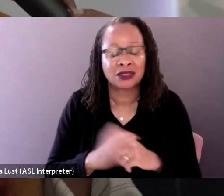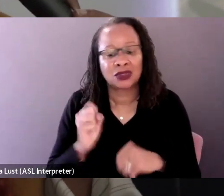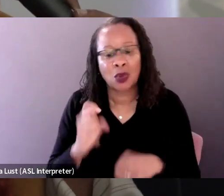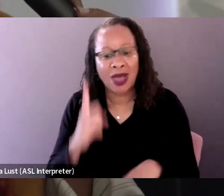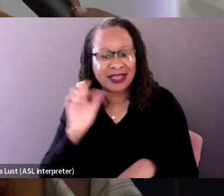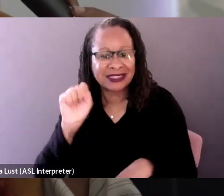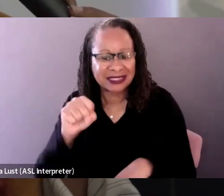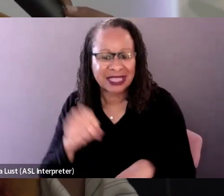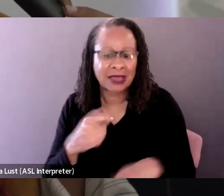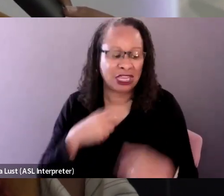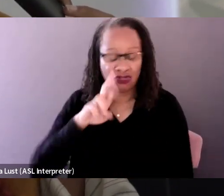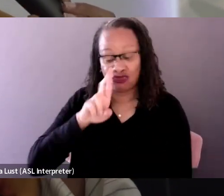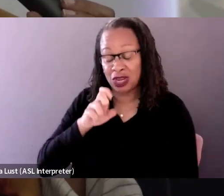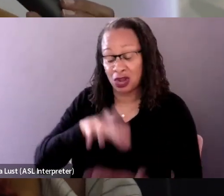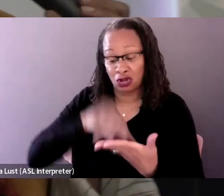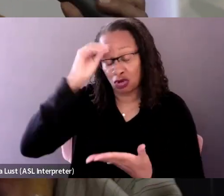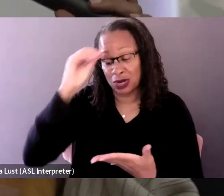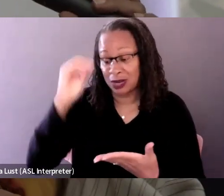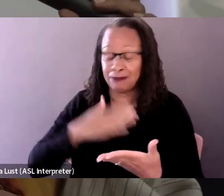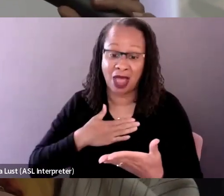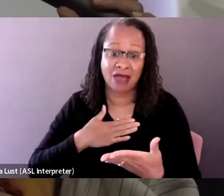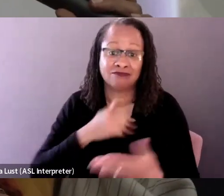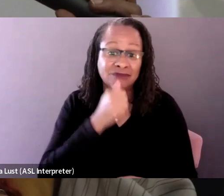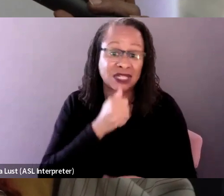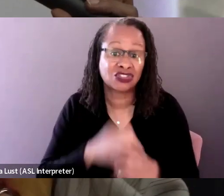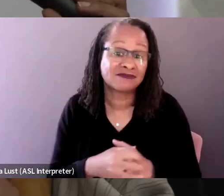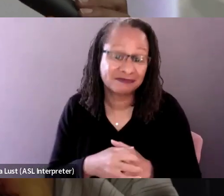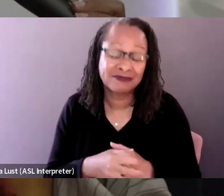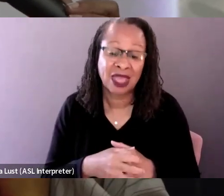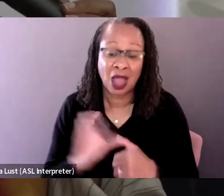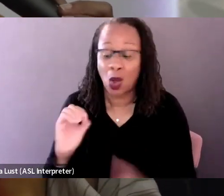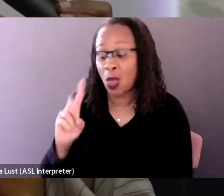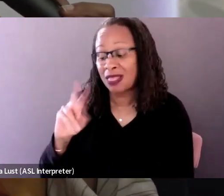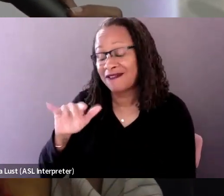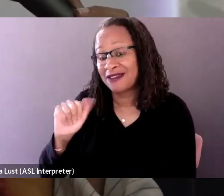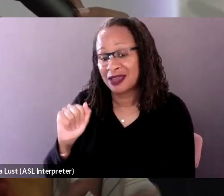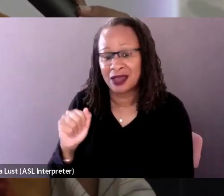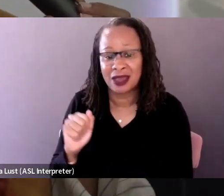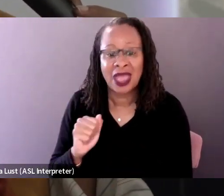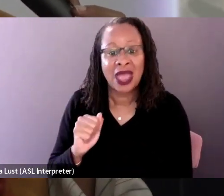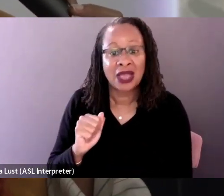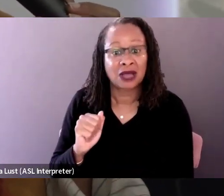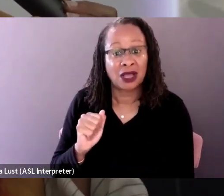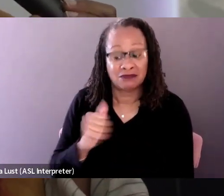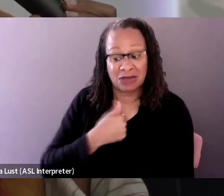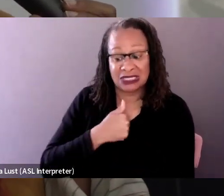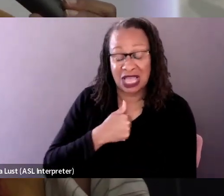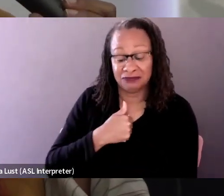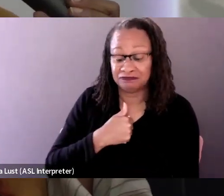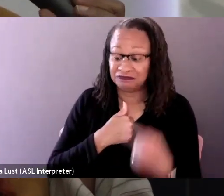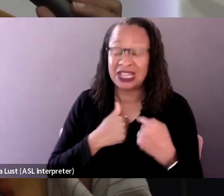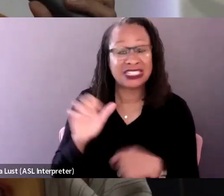And Olivia also, there's a 9-year age difference between us. I'm a millennial, she's Gen Z. And I think